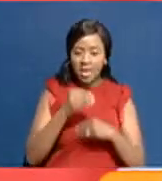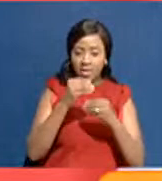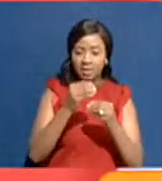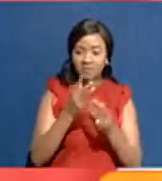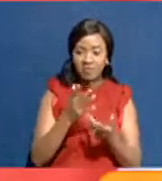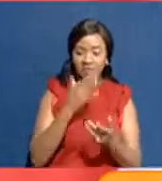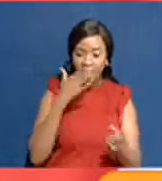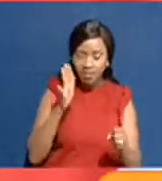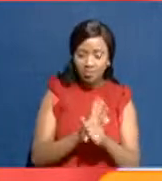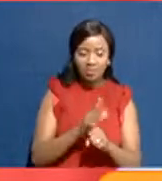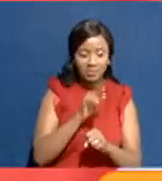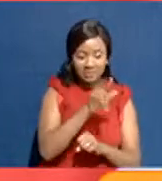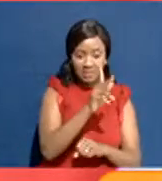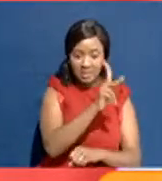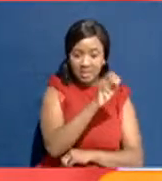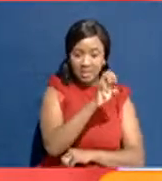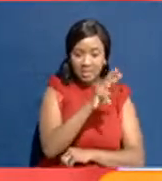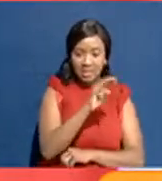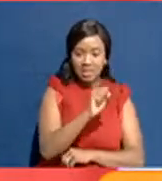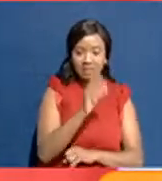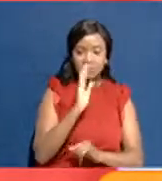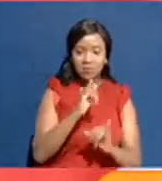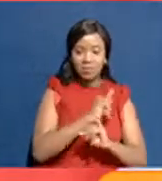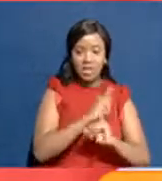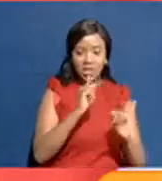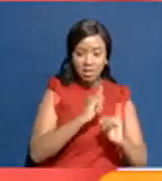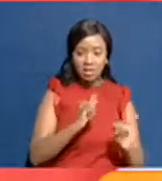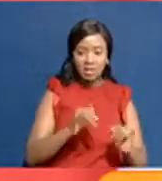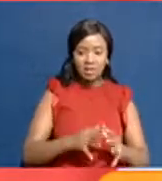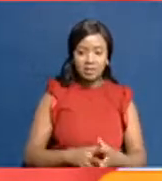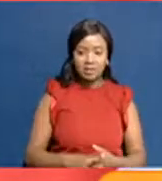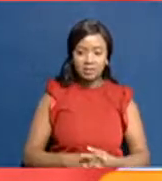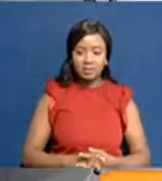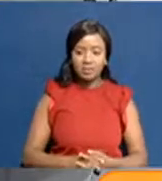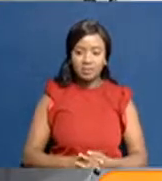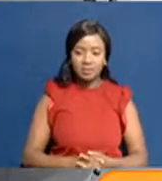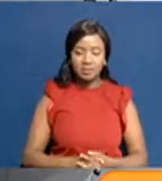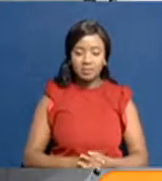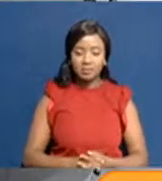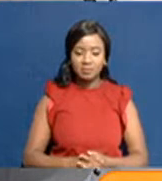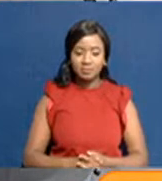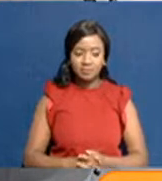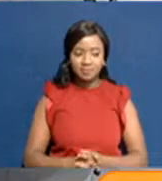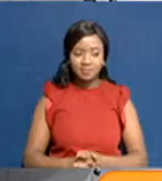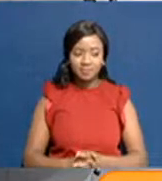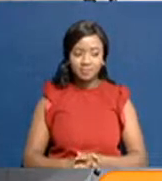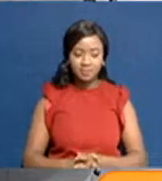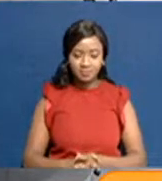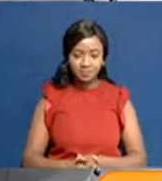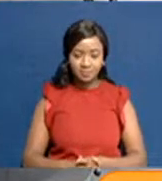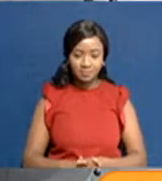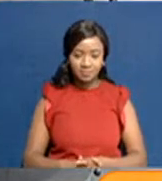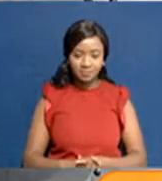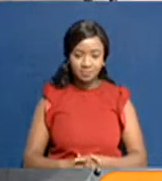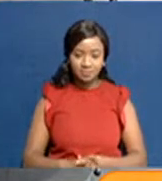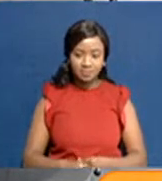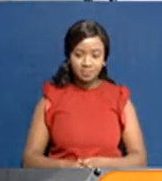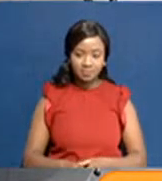KEMSA. Whatever it takes, Mr. President, whatever it costs, I will clean that. Now, I think this is a